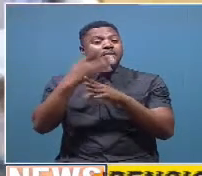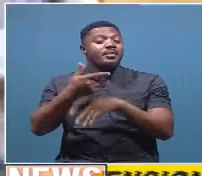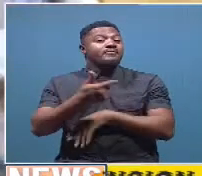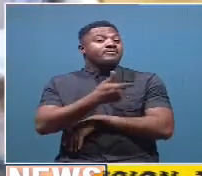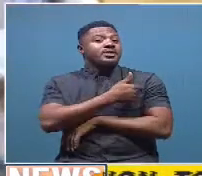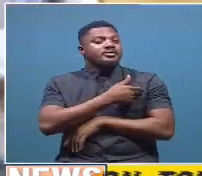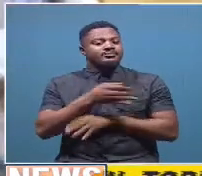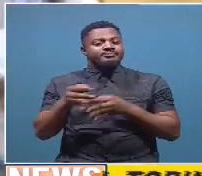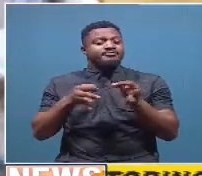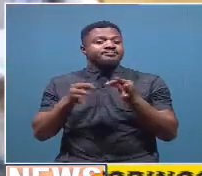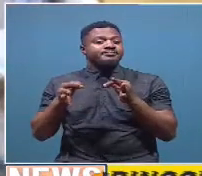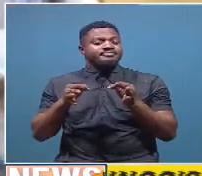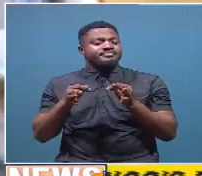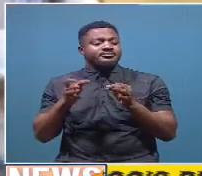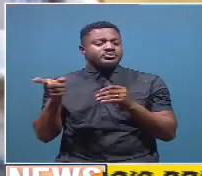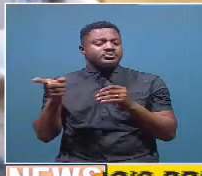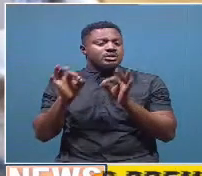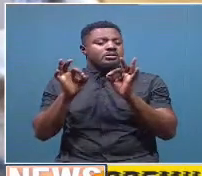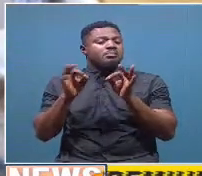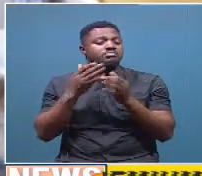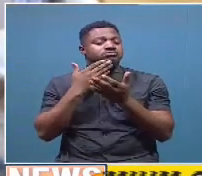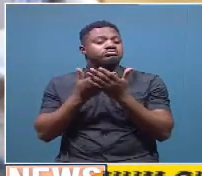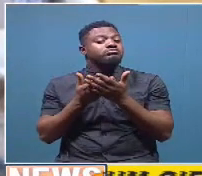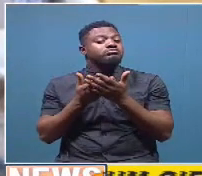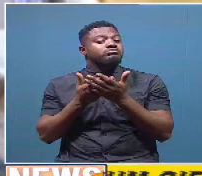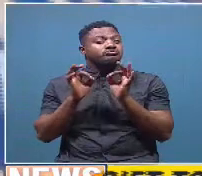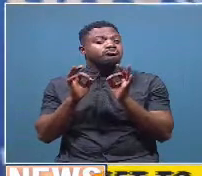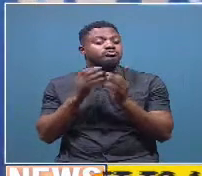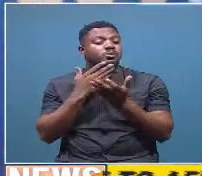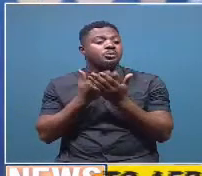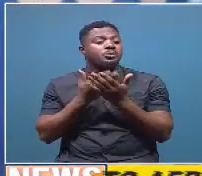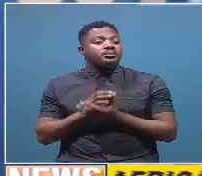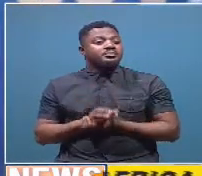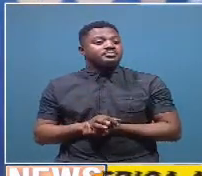vaccines described the exercise by the Health Directorate as good.